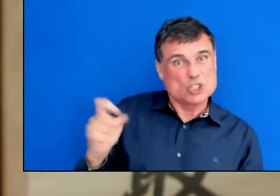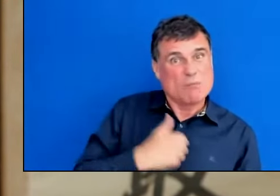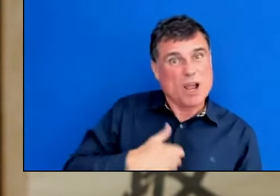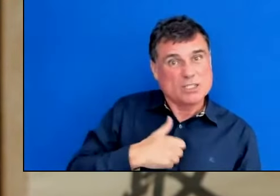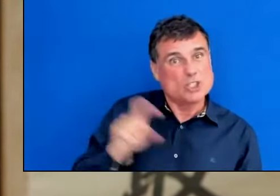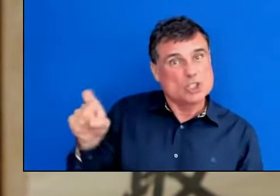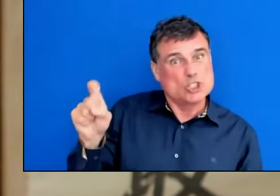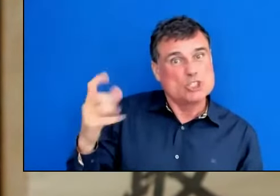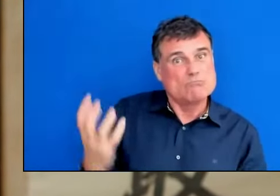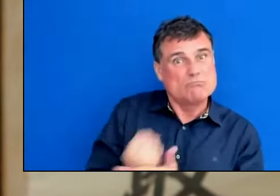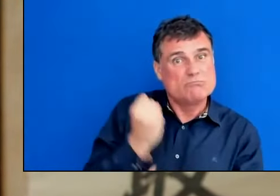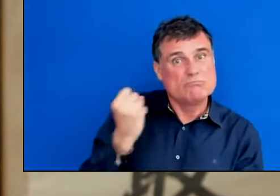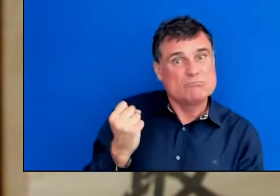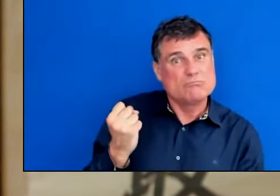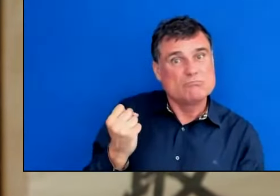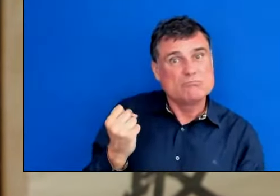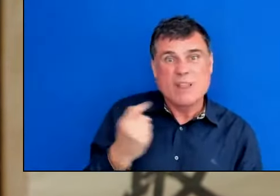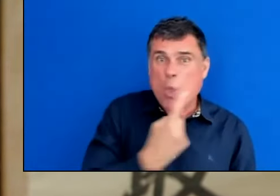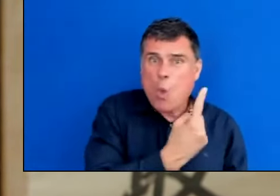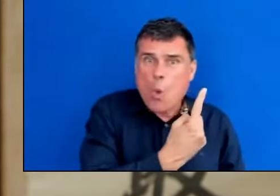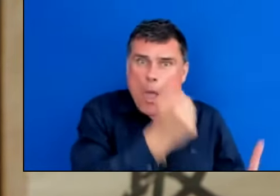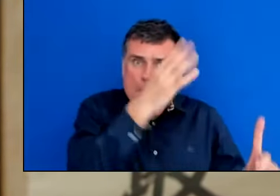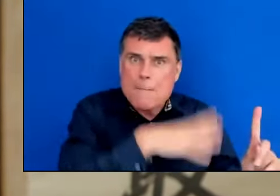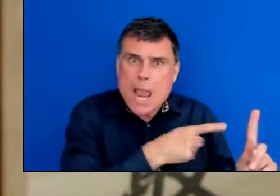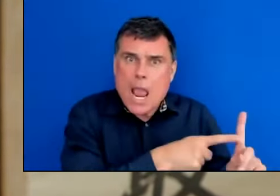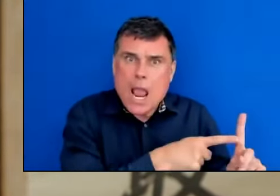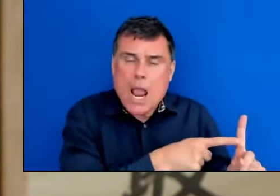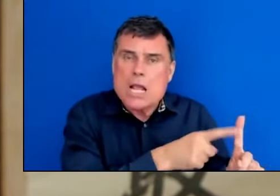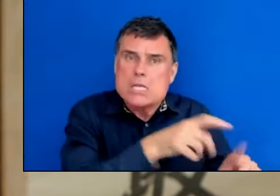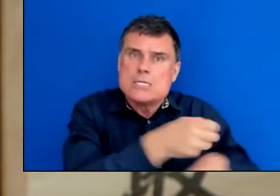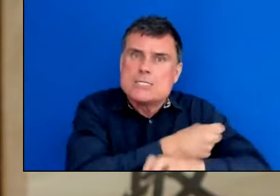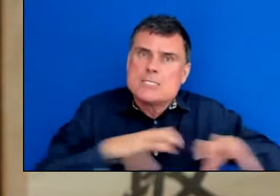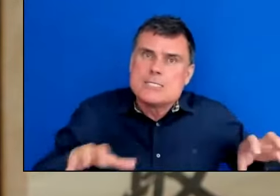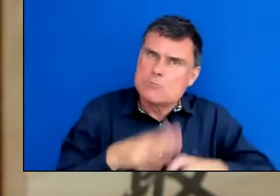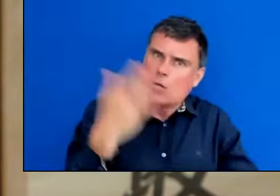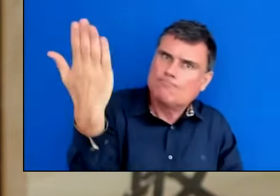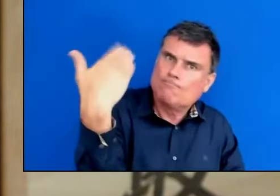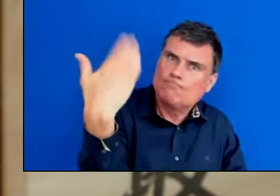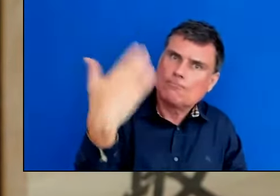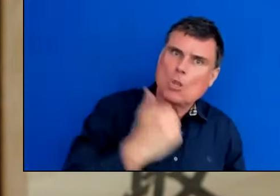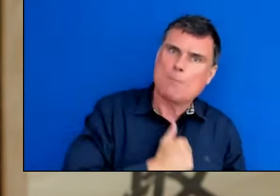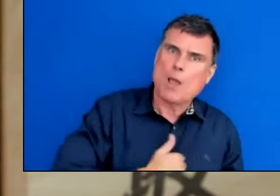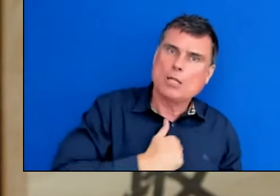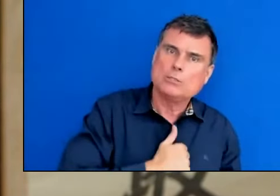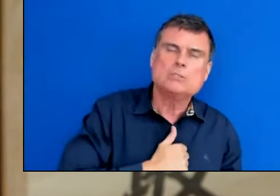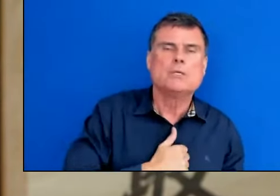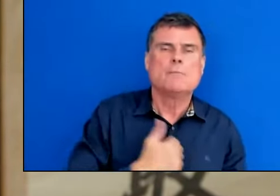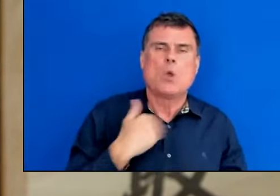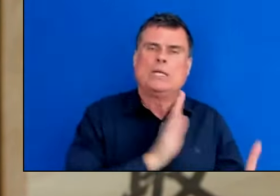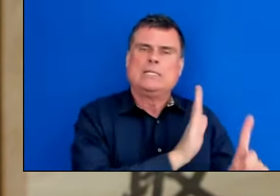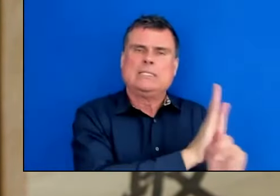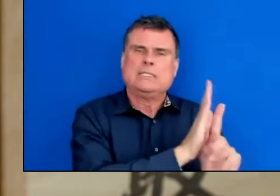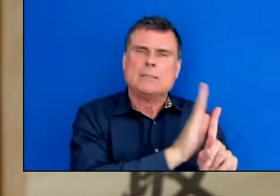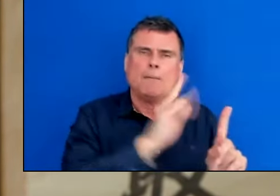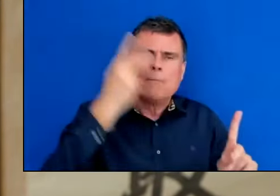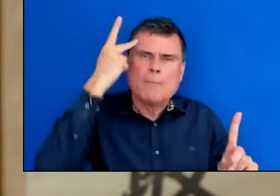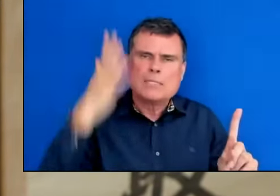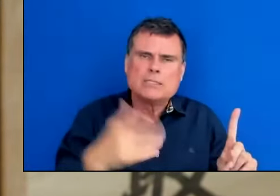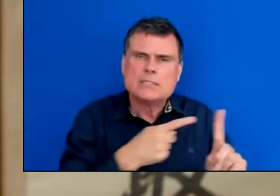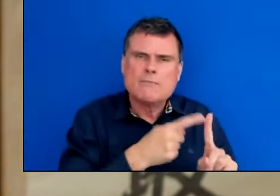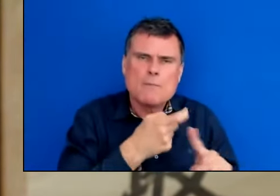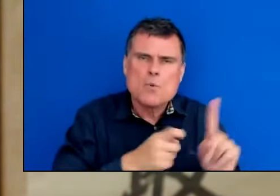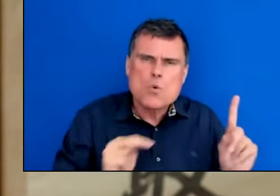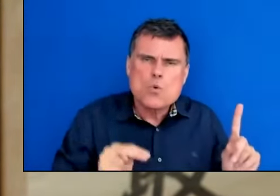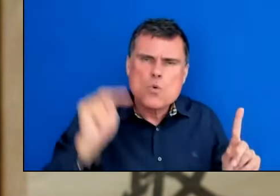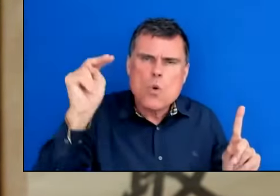be appropriate, you know, and this is the actions of one man. His MLA, former MLA, was Guy Gentner of